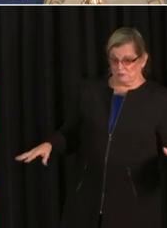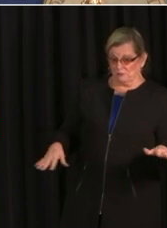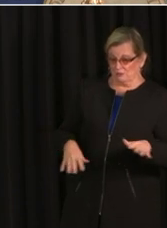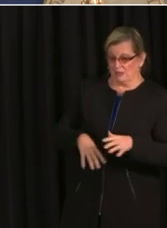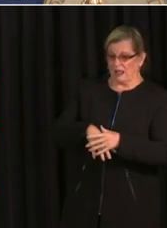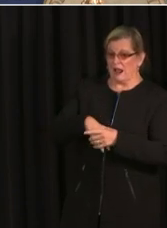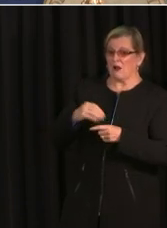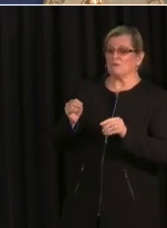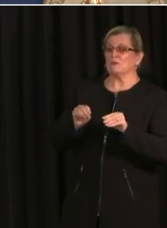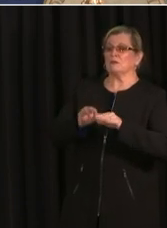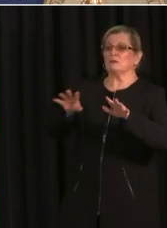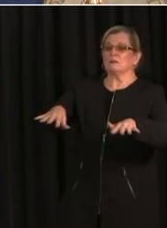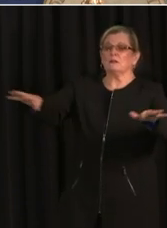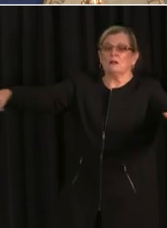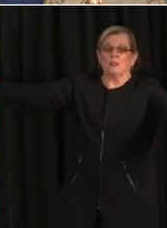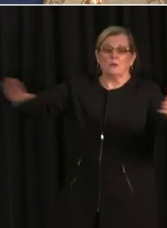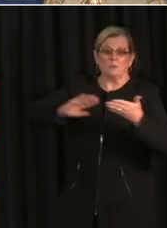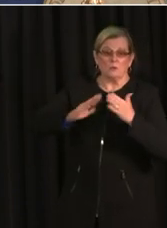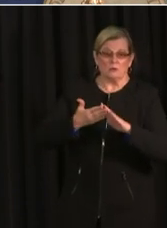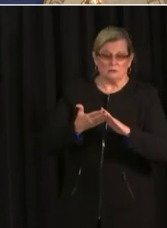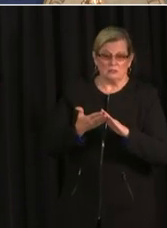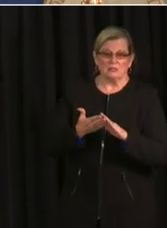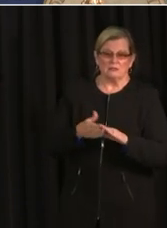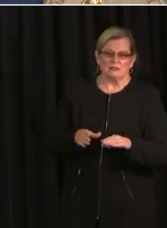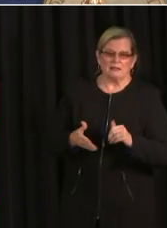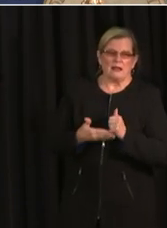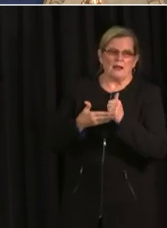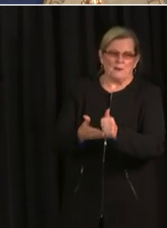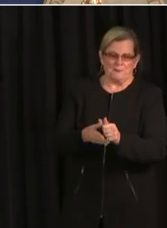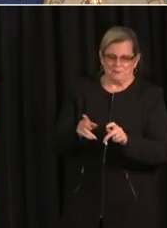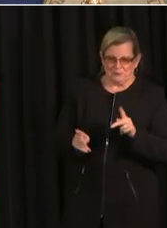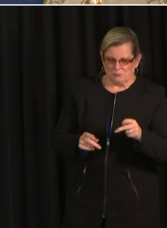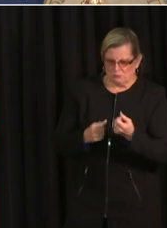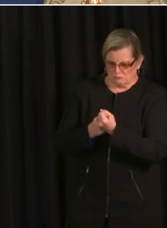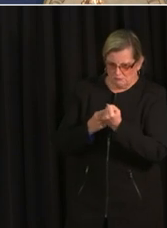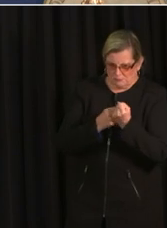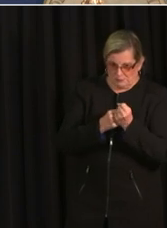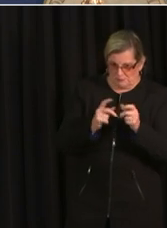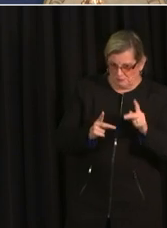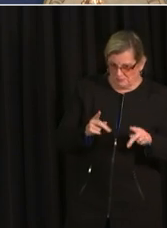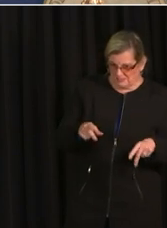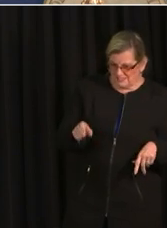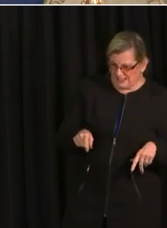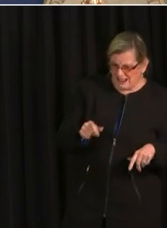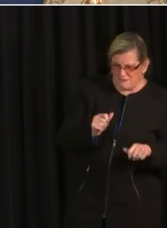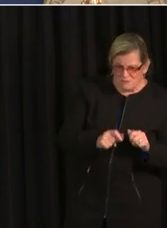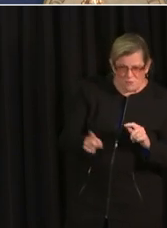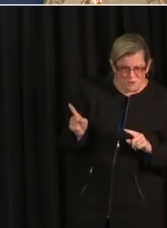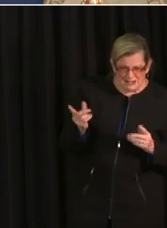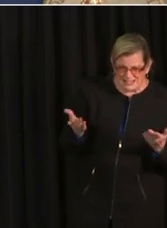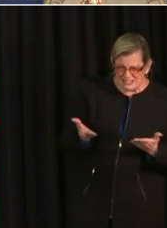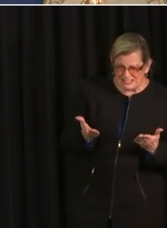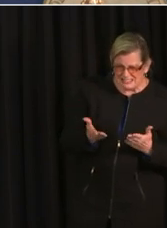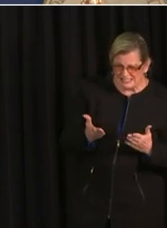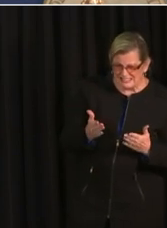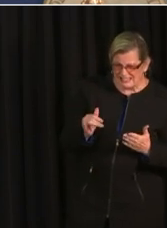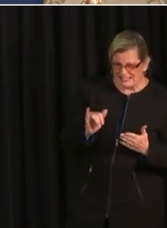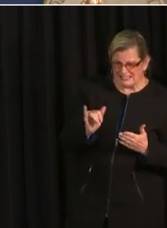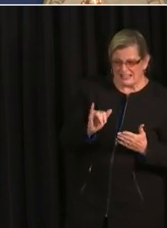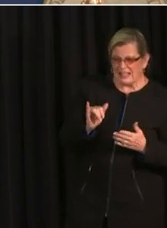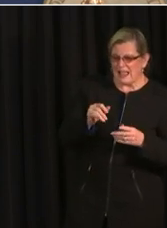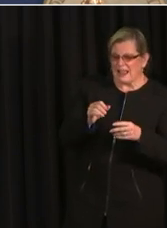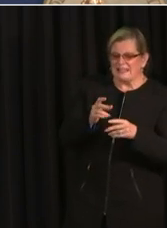communities, we also help these populations, because every one of these congregate care sites